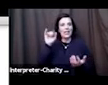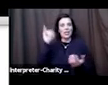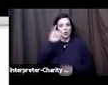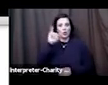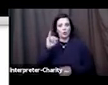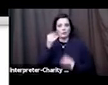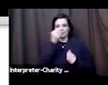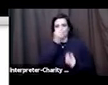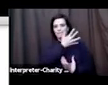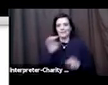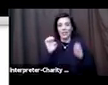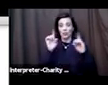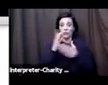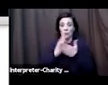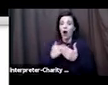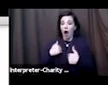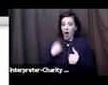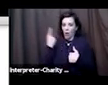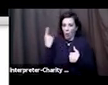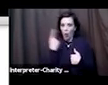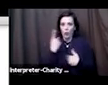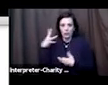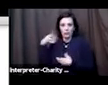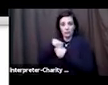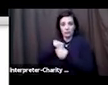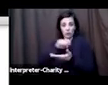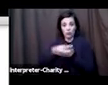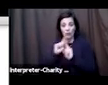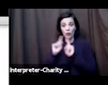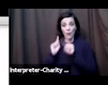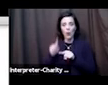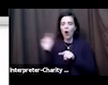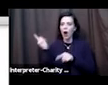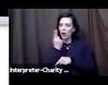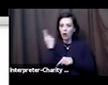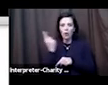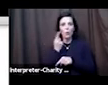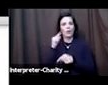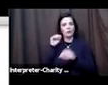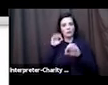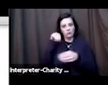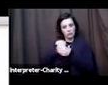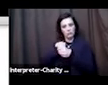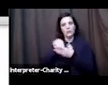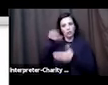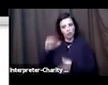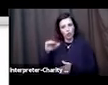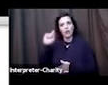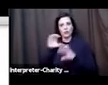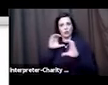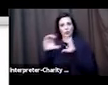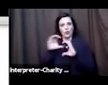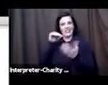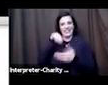I always include a section about the child needs to be able to communicate at school, but my focus isn't going to be